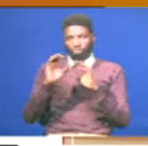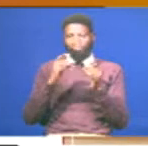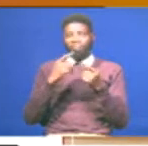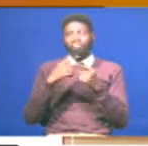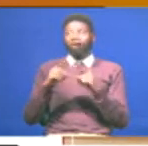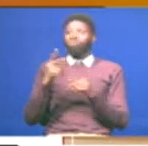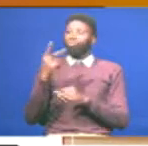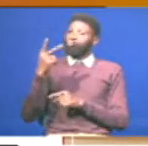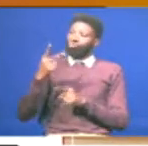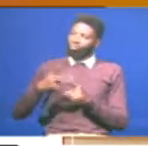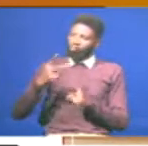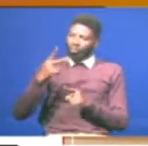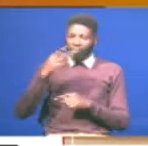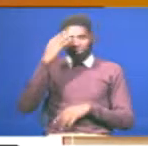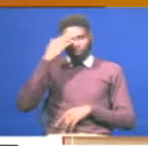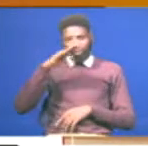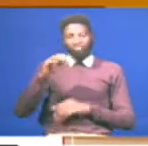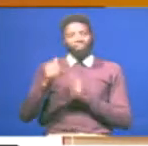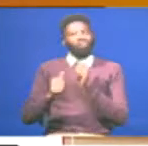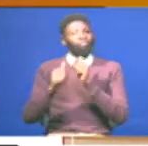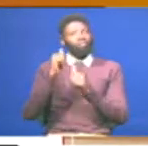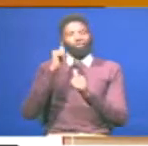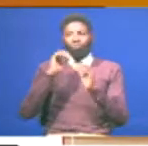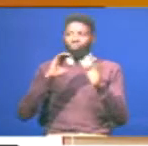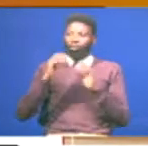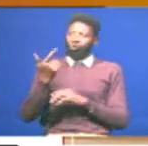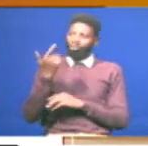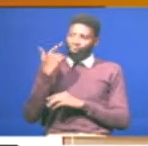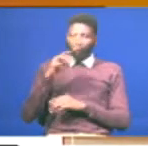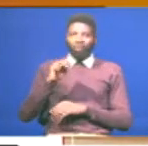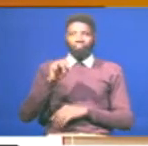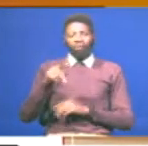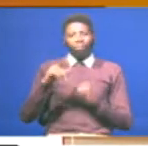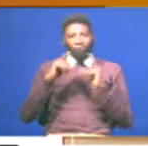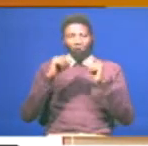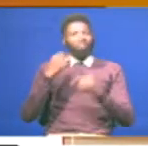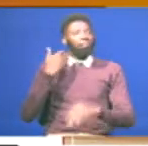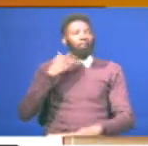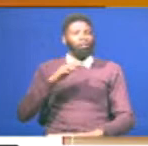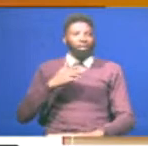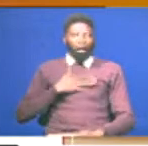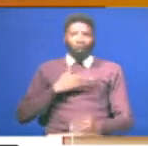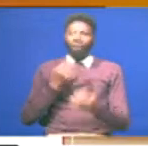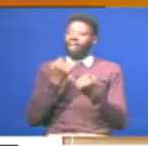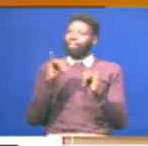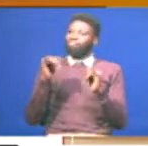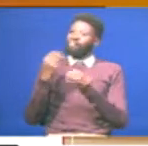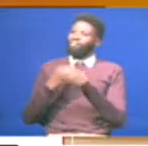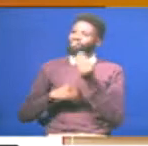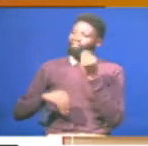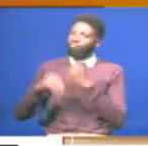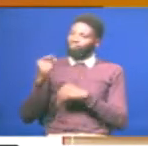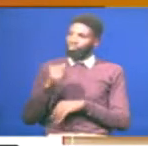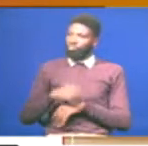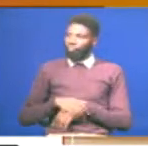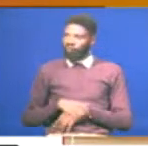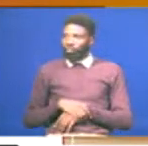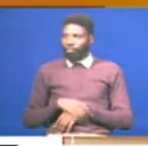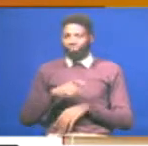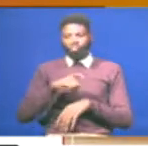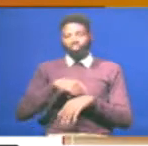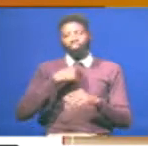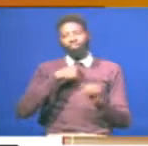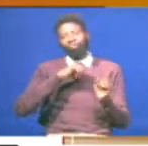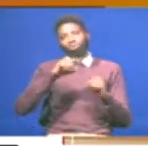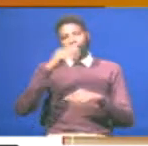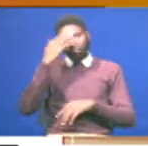refused the communications law because the MPs were saying we don't want to sell away our sovereignty. So when I got to Parliament, I was able to